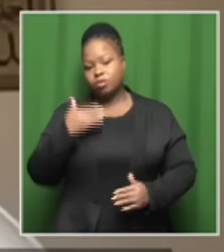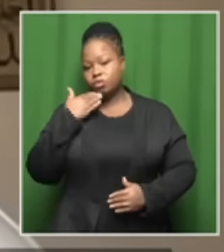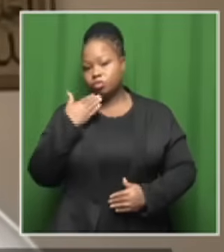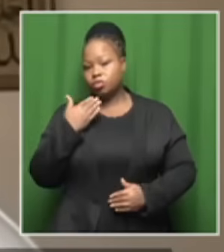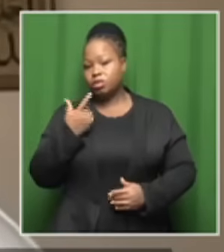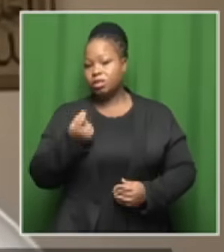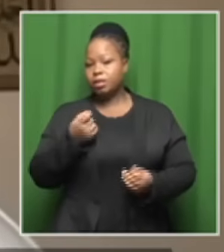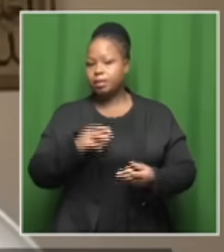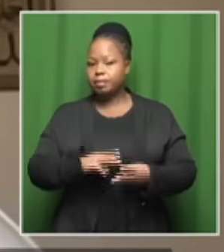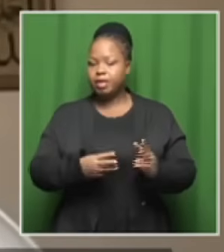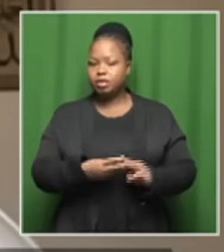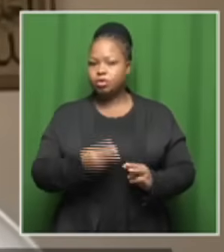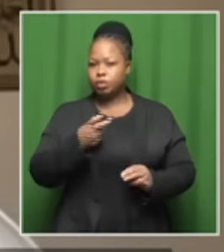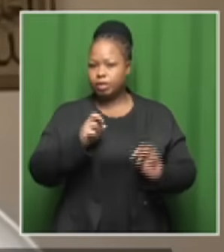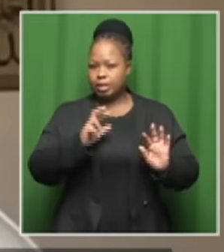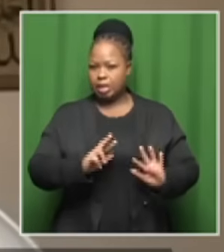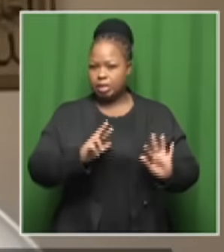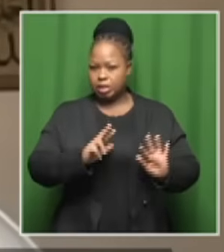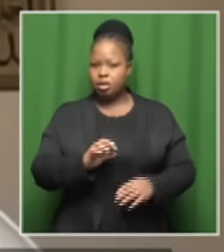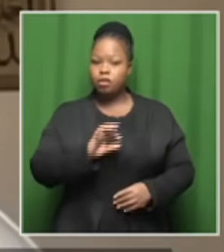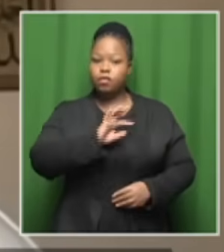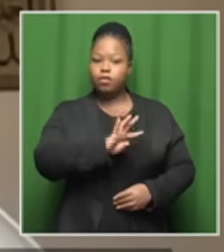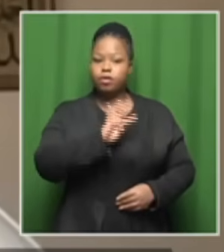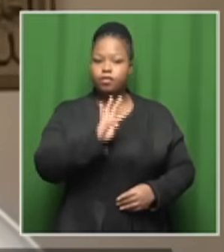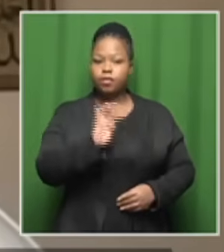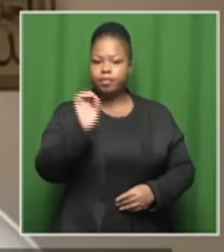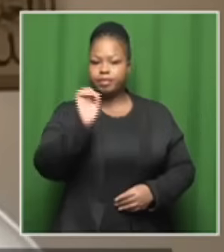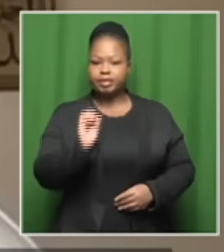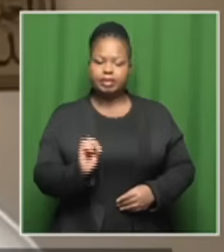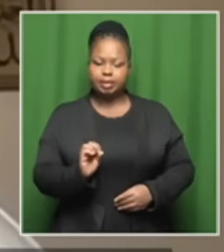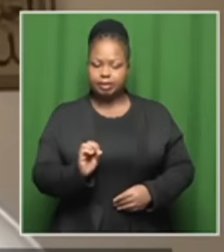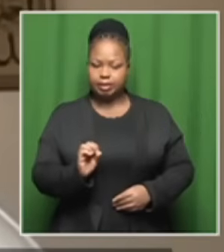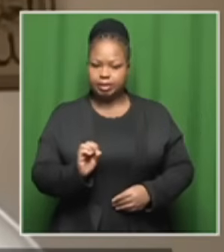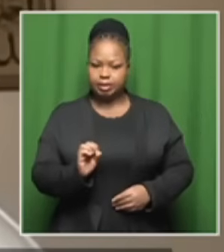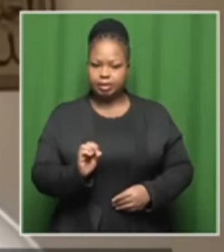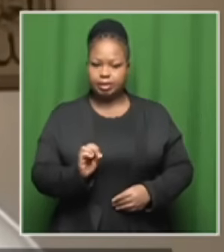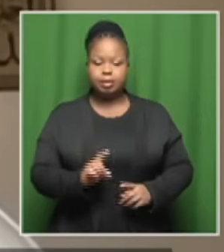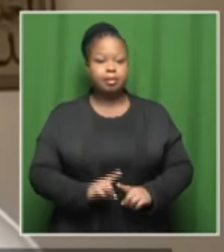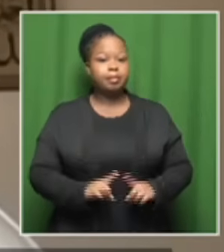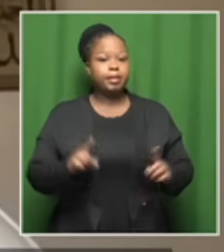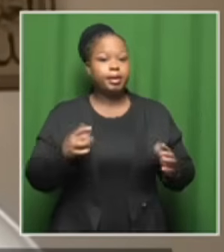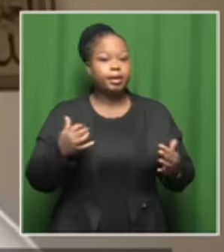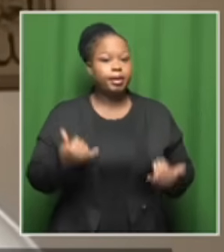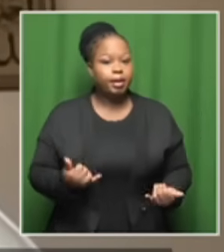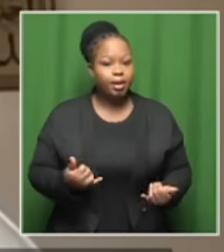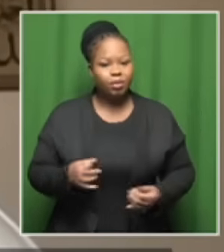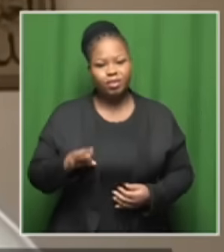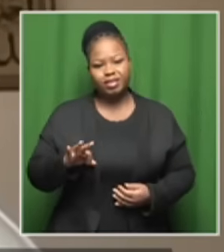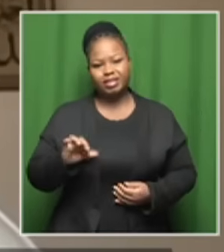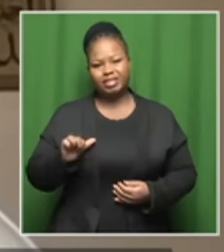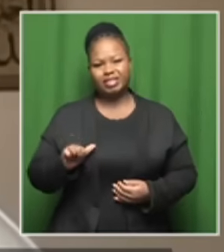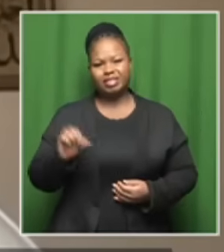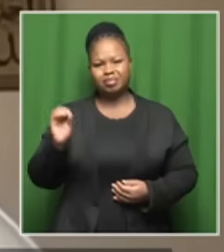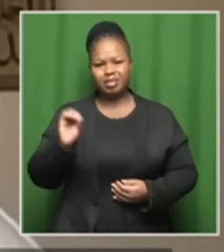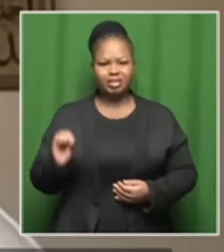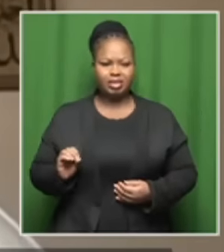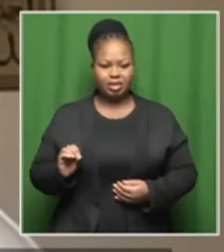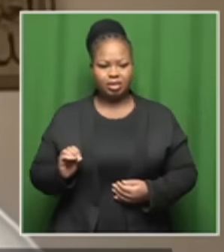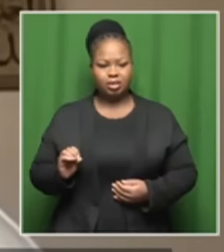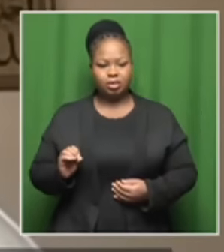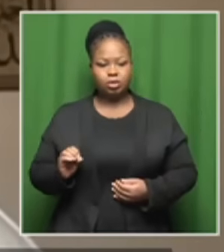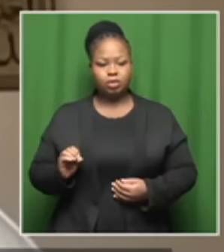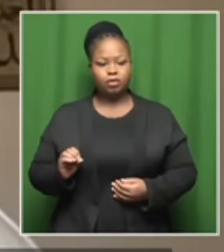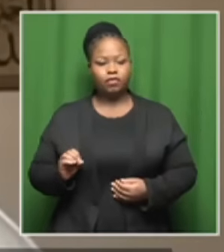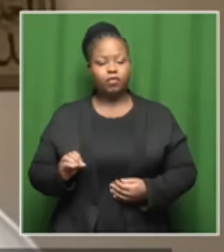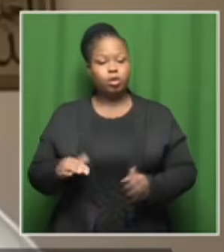2018, it was 44% of the learners. We are now at 36%. And